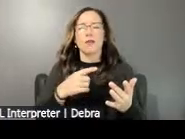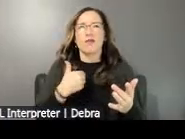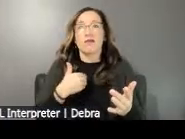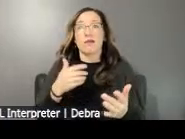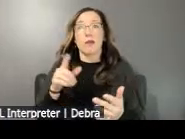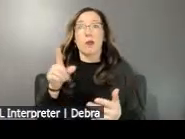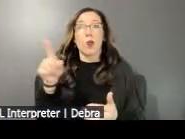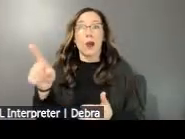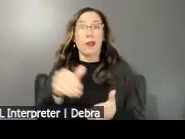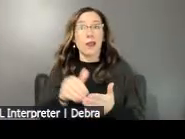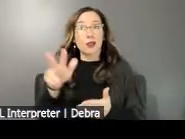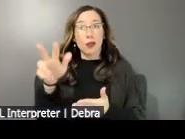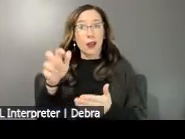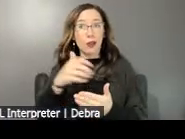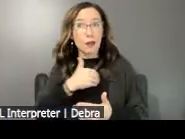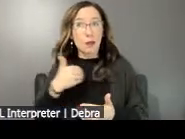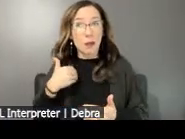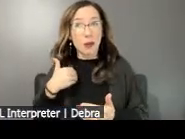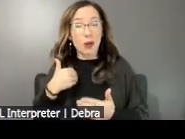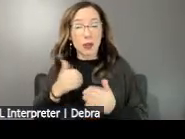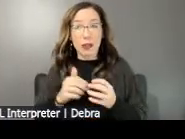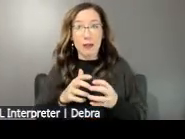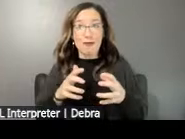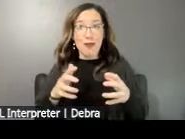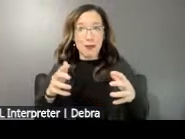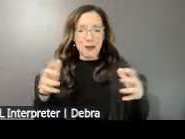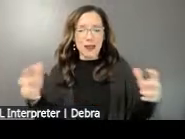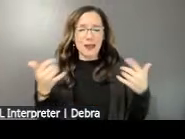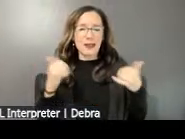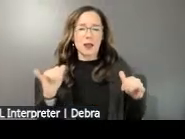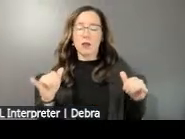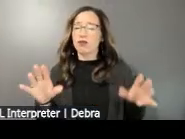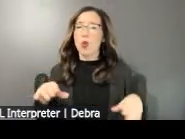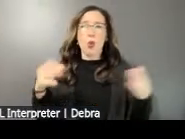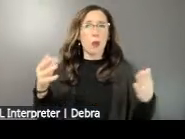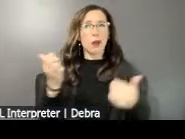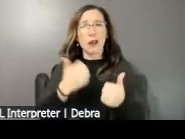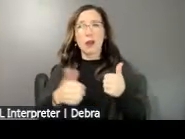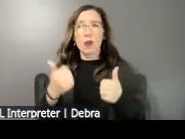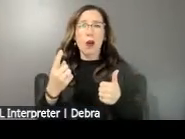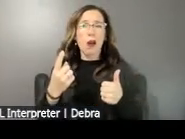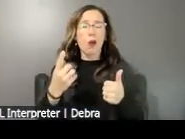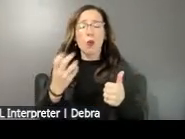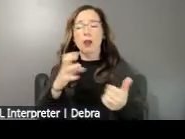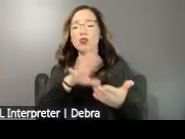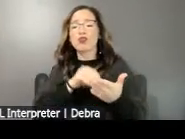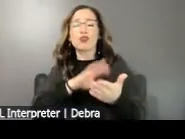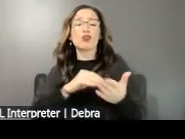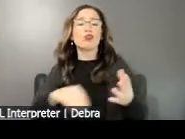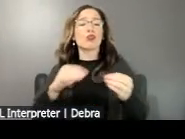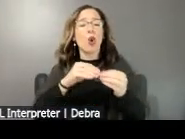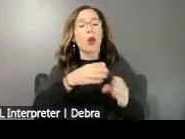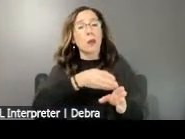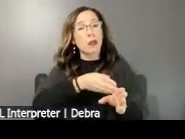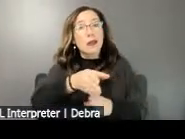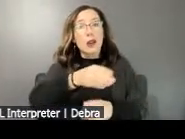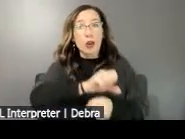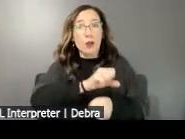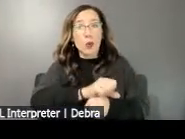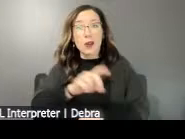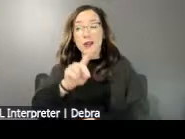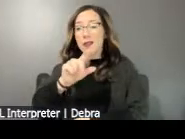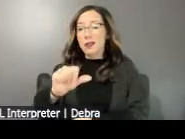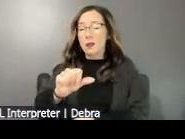1,300 members strong and growing. We are open to anyone, and anyone that wants to learn more about this area of work, disability